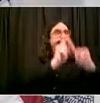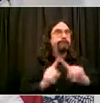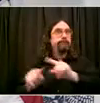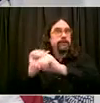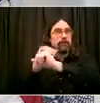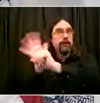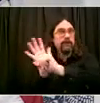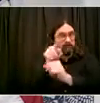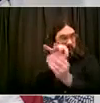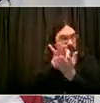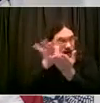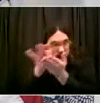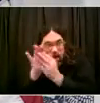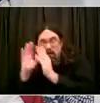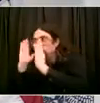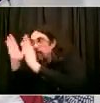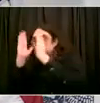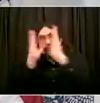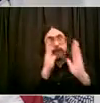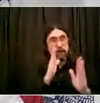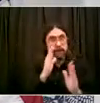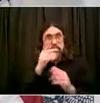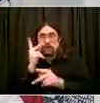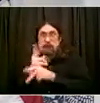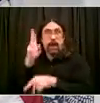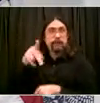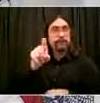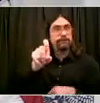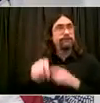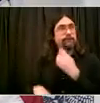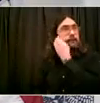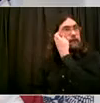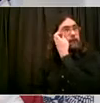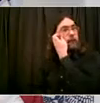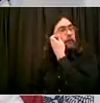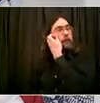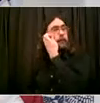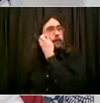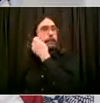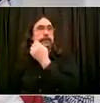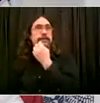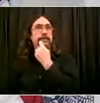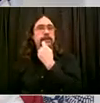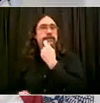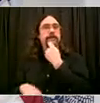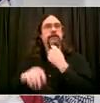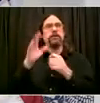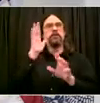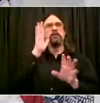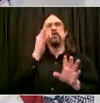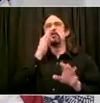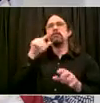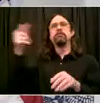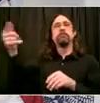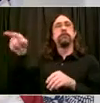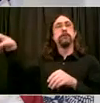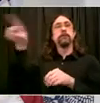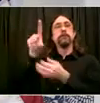getting. But I want to emphasize to this very important question. We should all be deeply concerned about these variants.